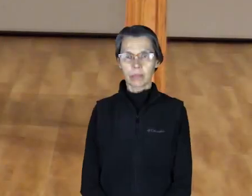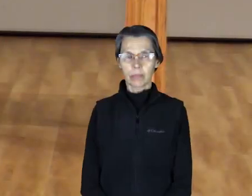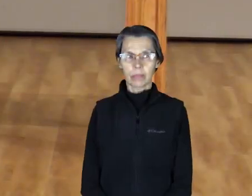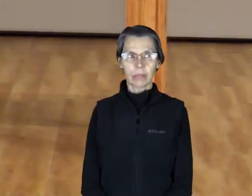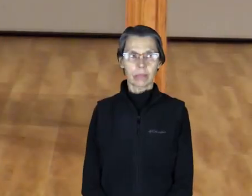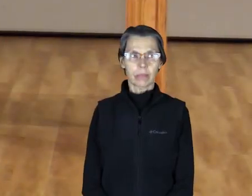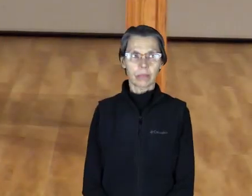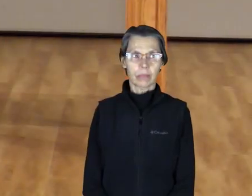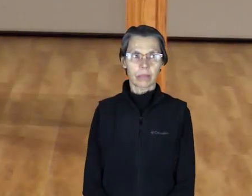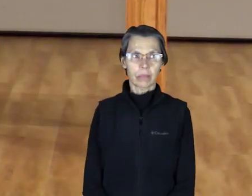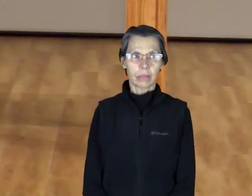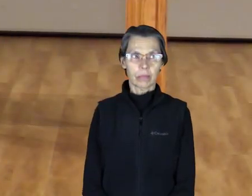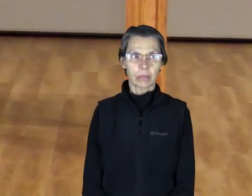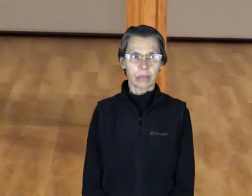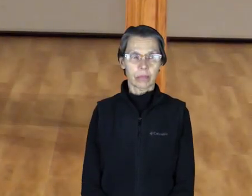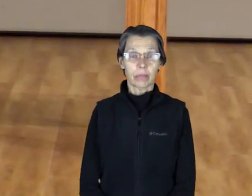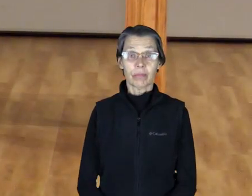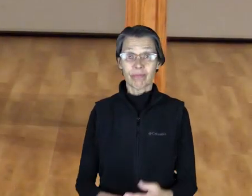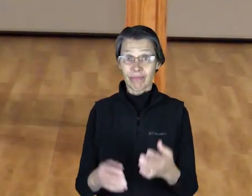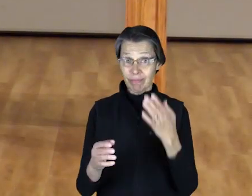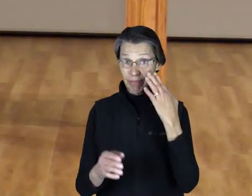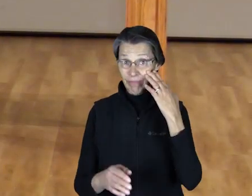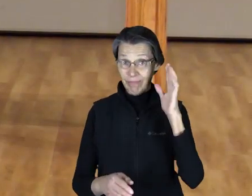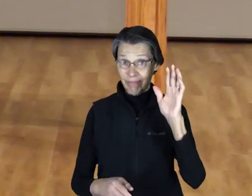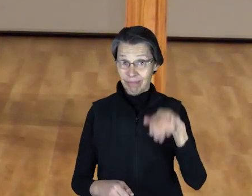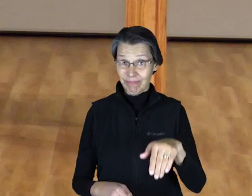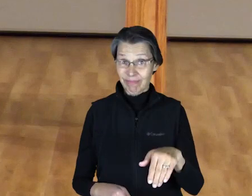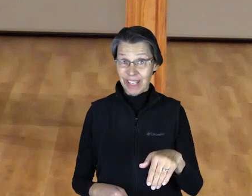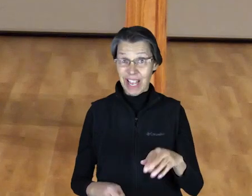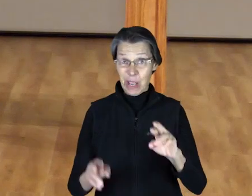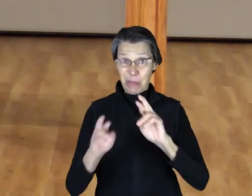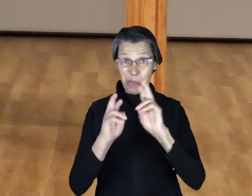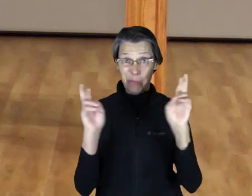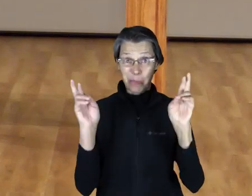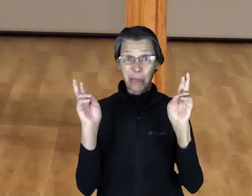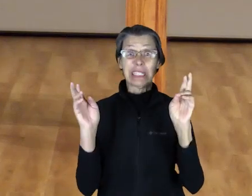About to open Pandora's box for all of you, I think.